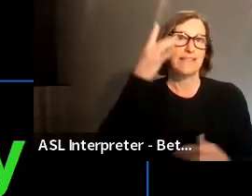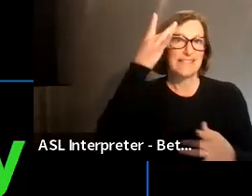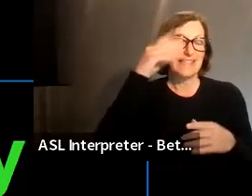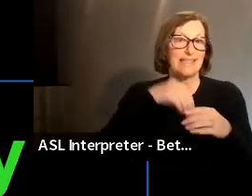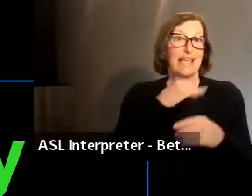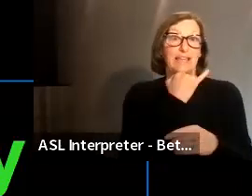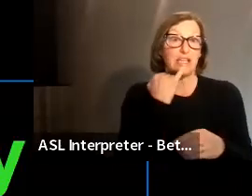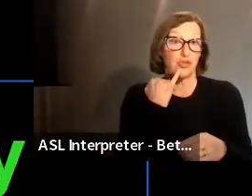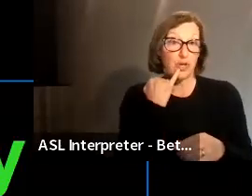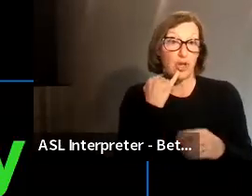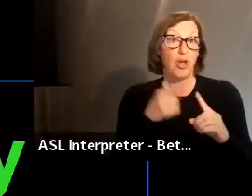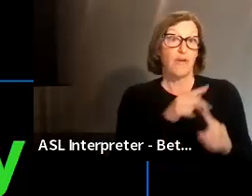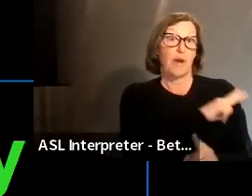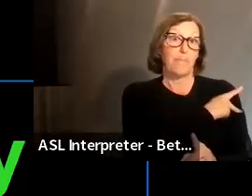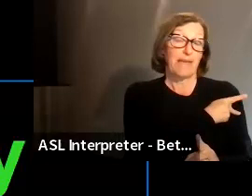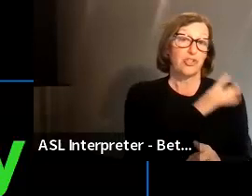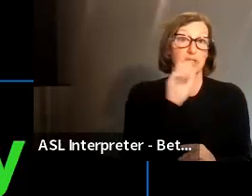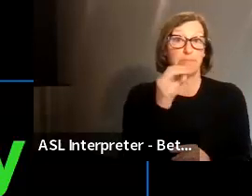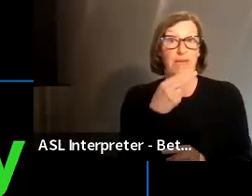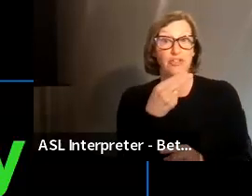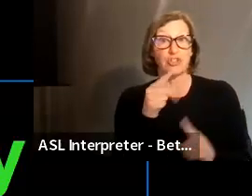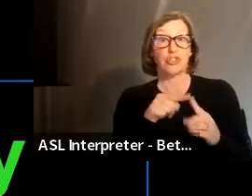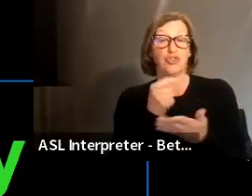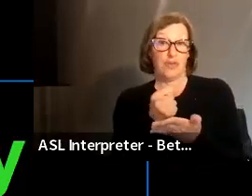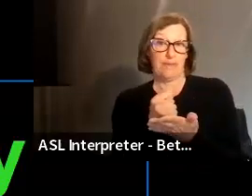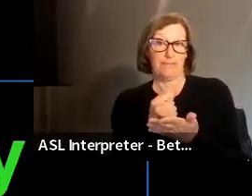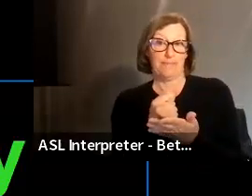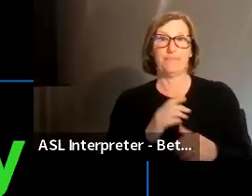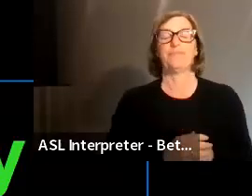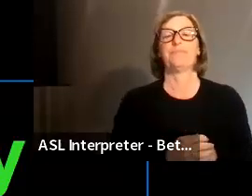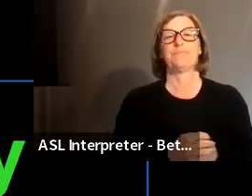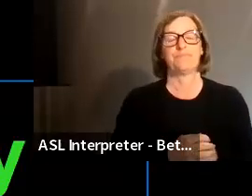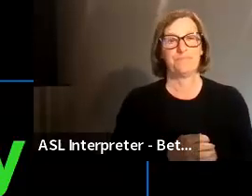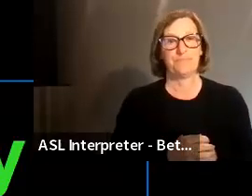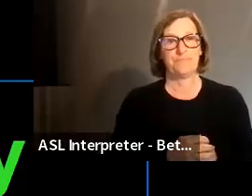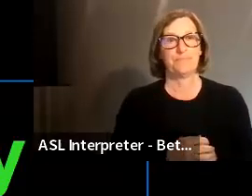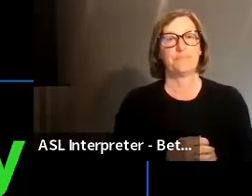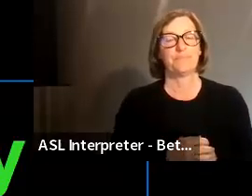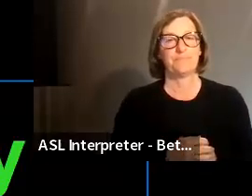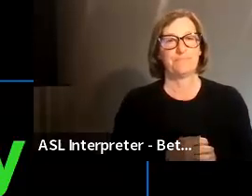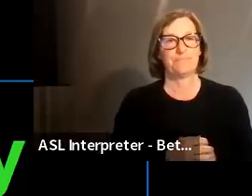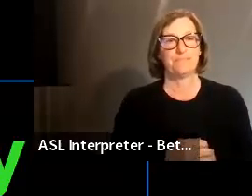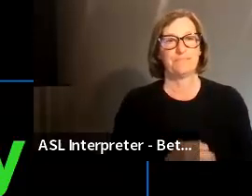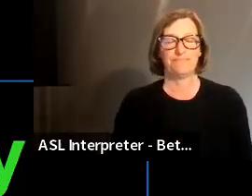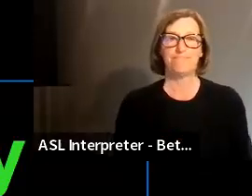to bench and hopefully for treatment. So just to,